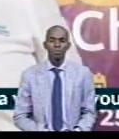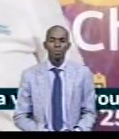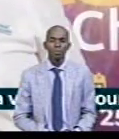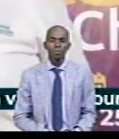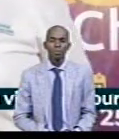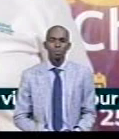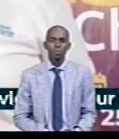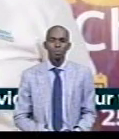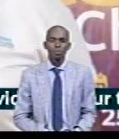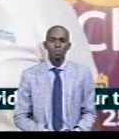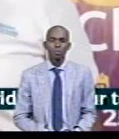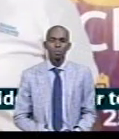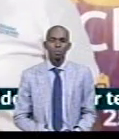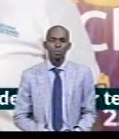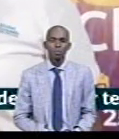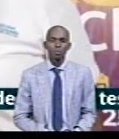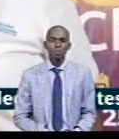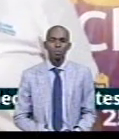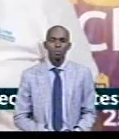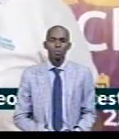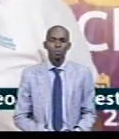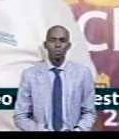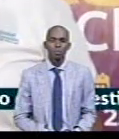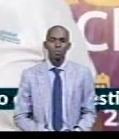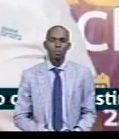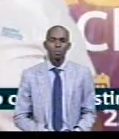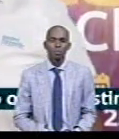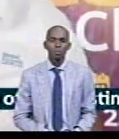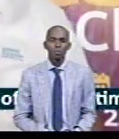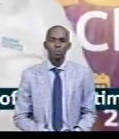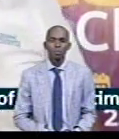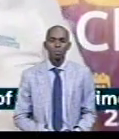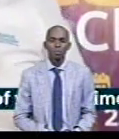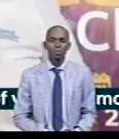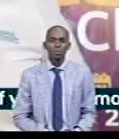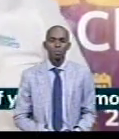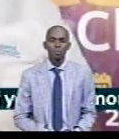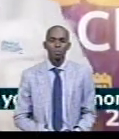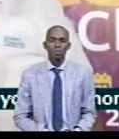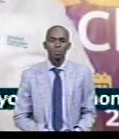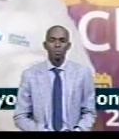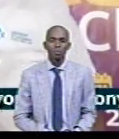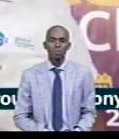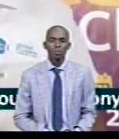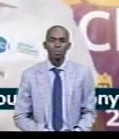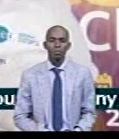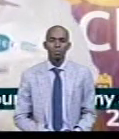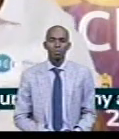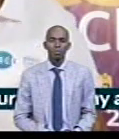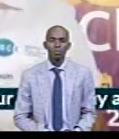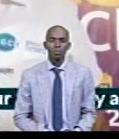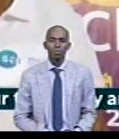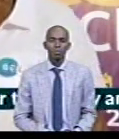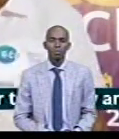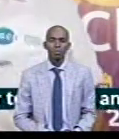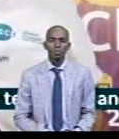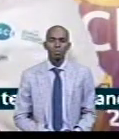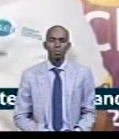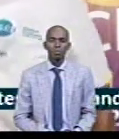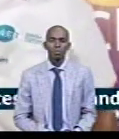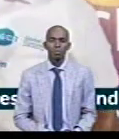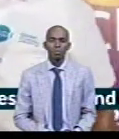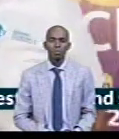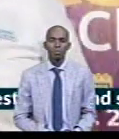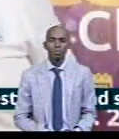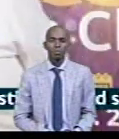your show. Drowned in your suit, and I'll be a settle now. I am a sapphire, now you have to say what, baby.